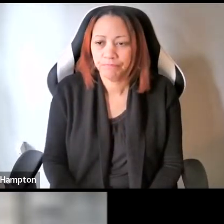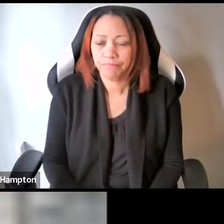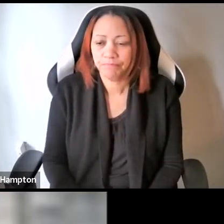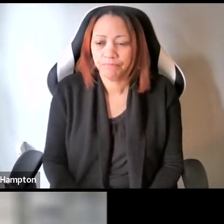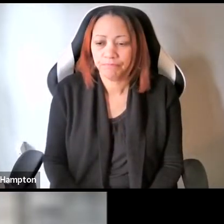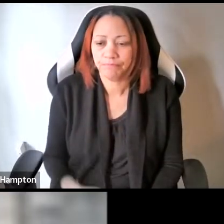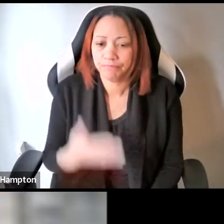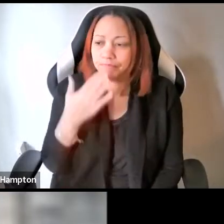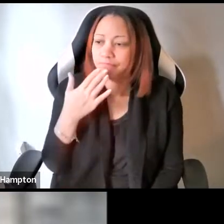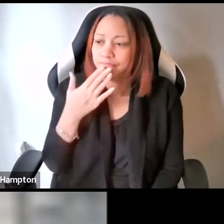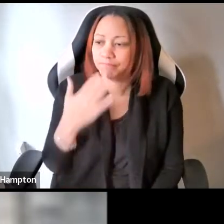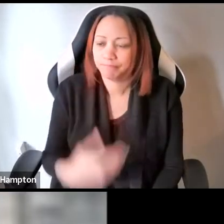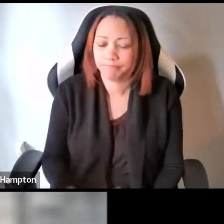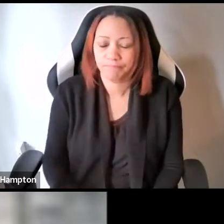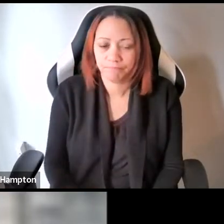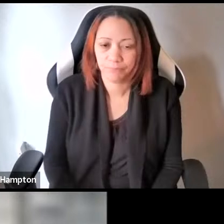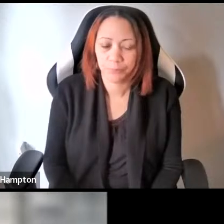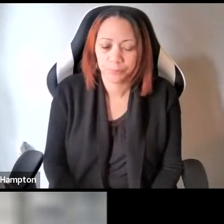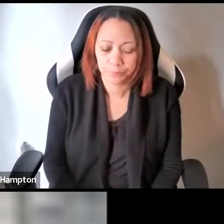Thank you.